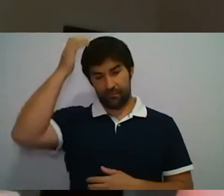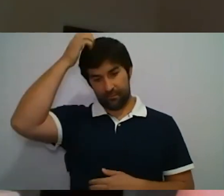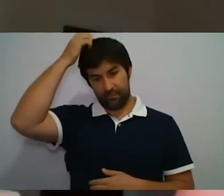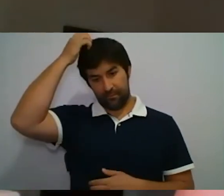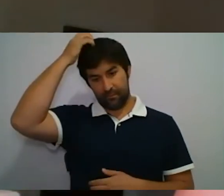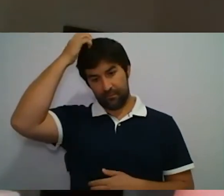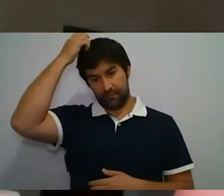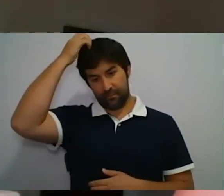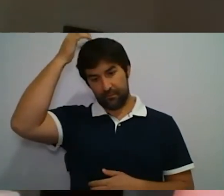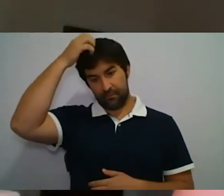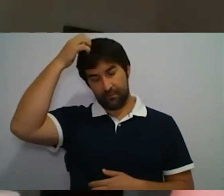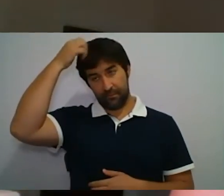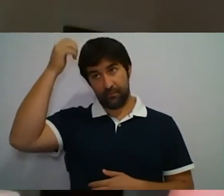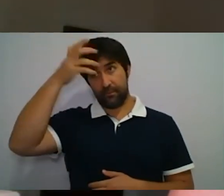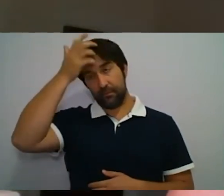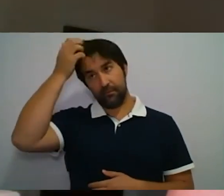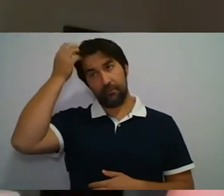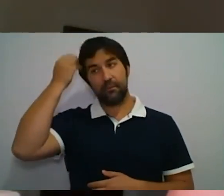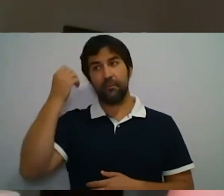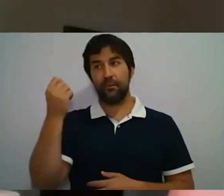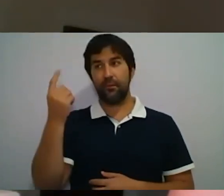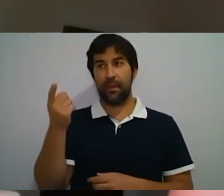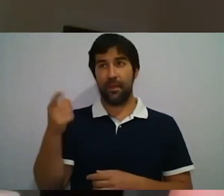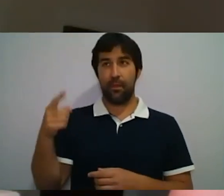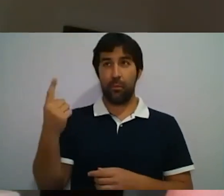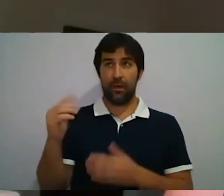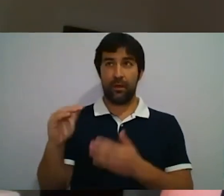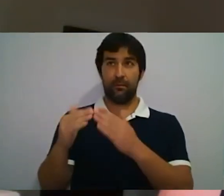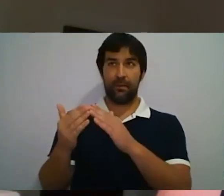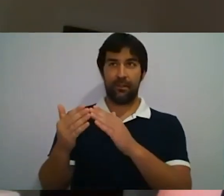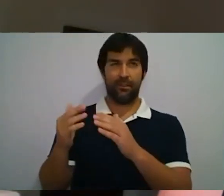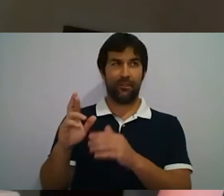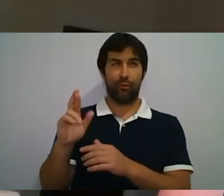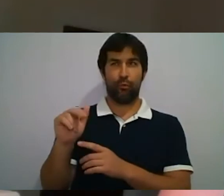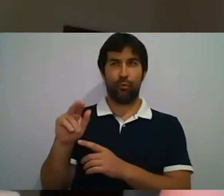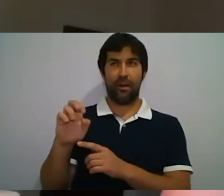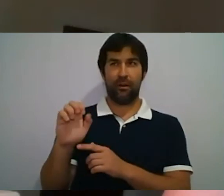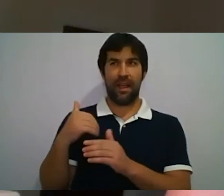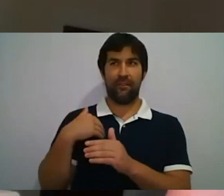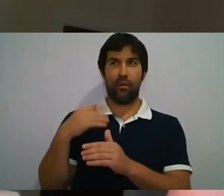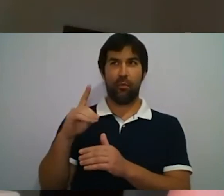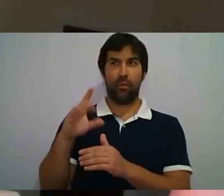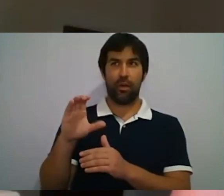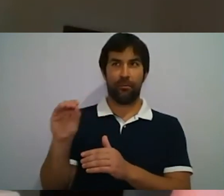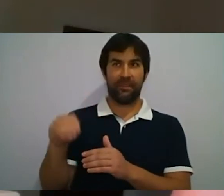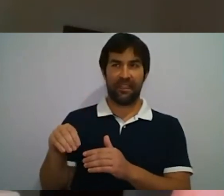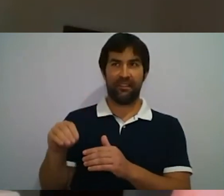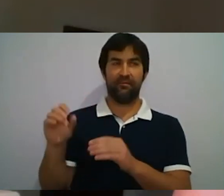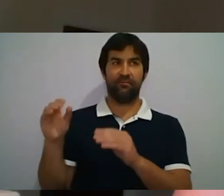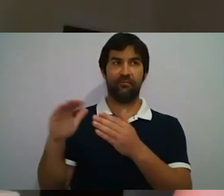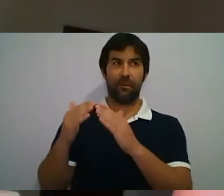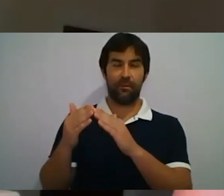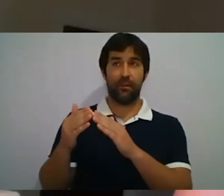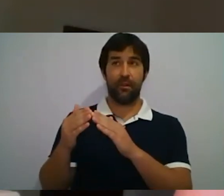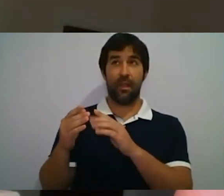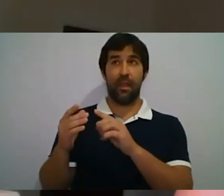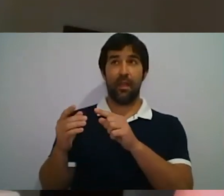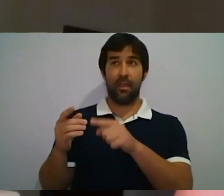good experience for those users. So there are certain limitations to that, but the good news is there's other interventions that we can